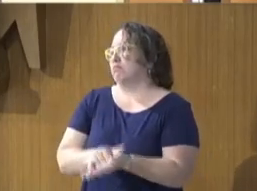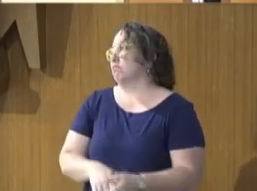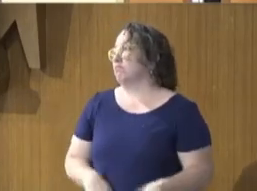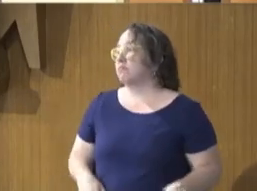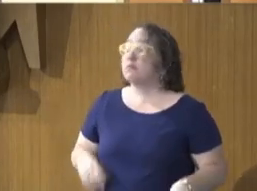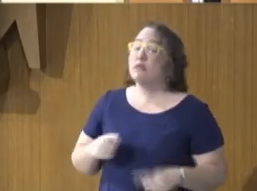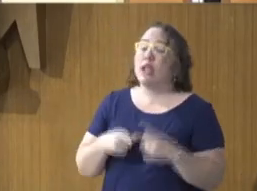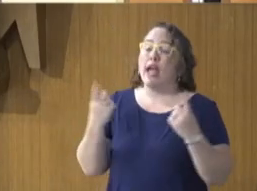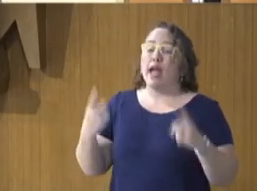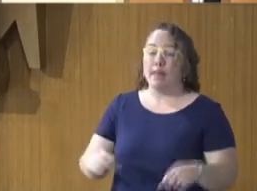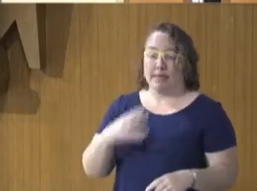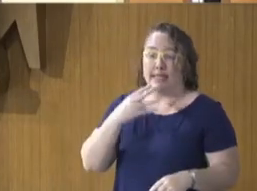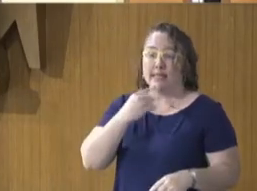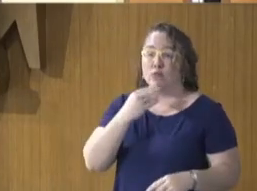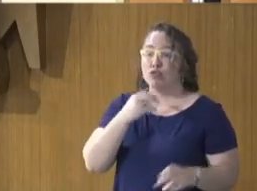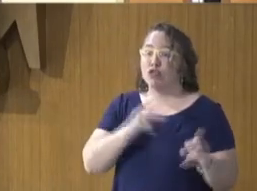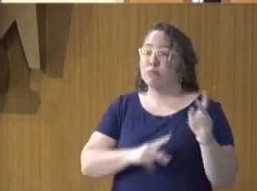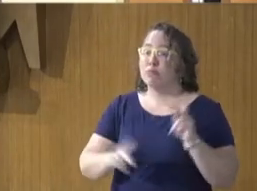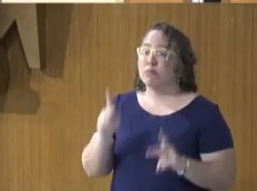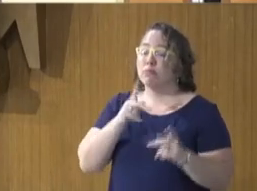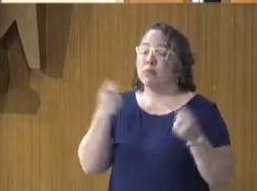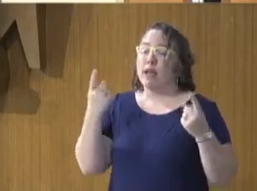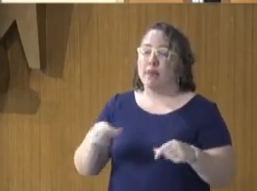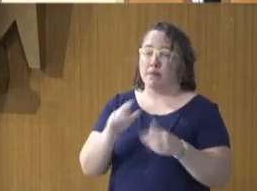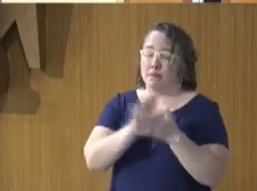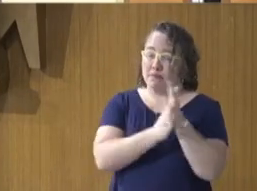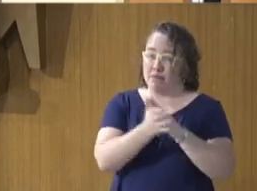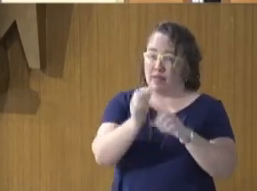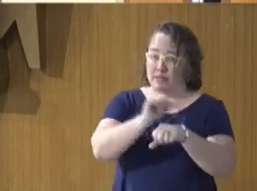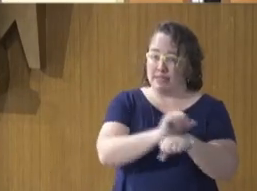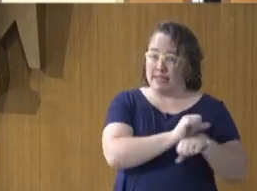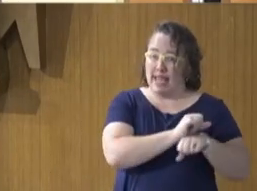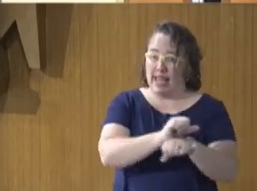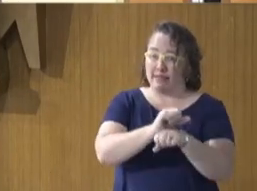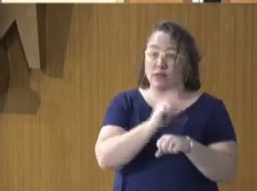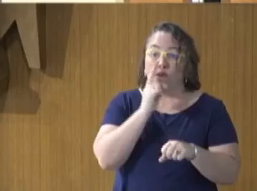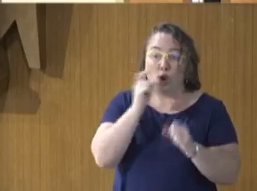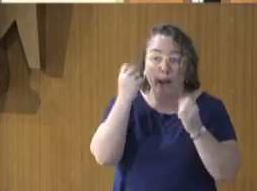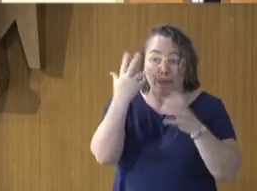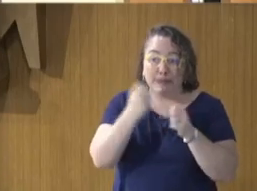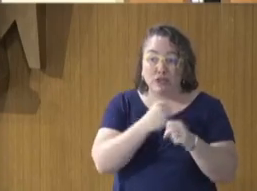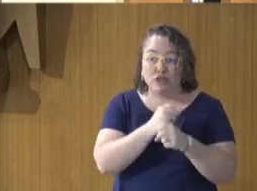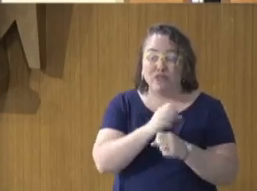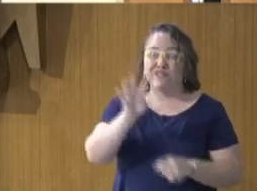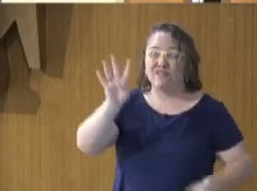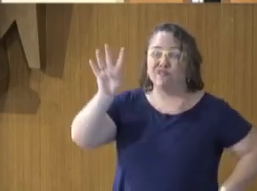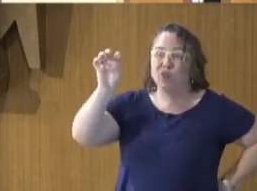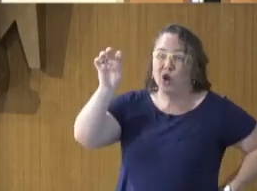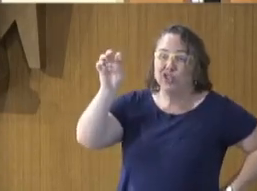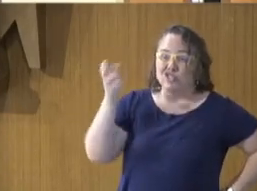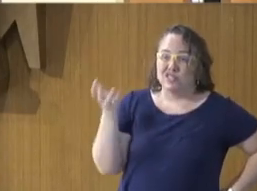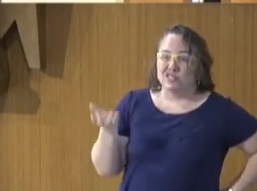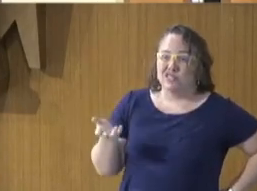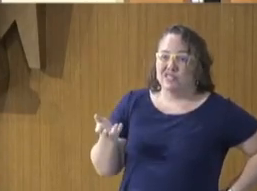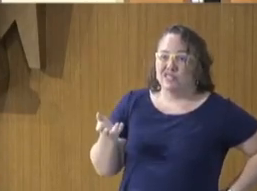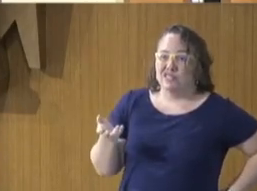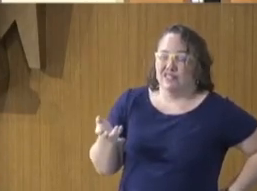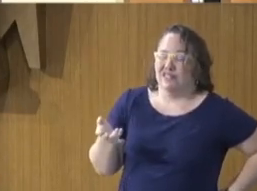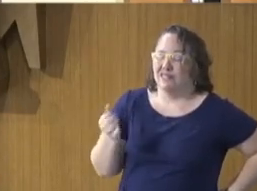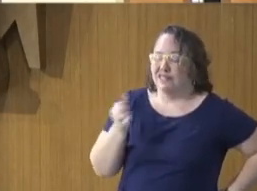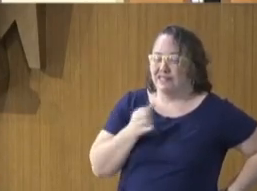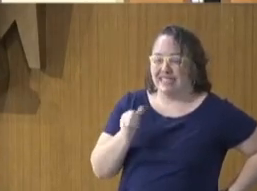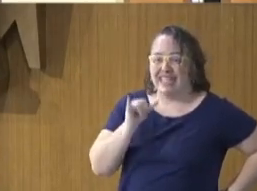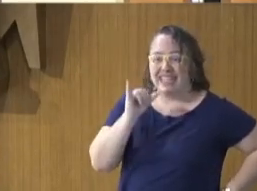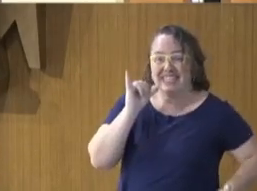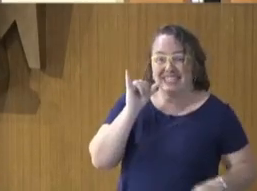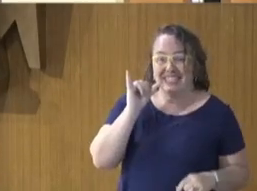The Hebrew people had been enslaved by the Egyptians for 400 years. That's a really long time. That's twice